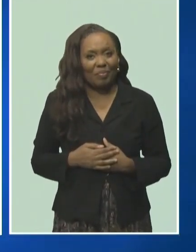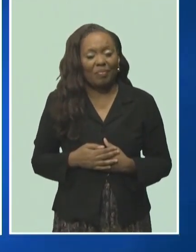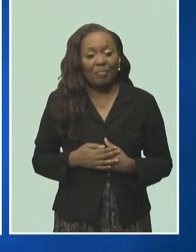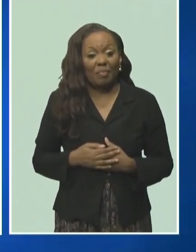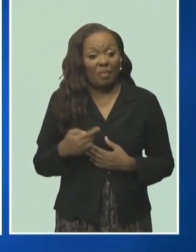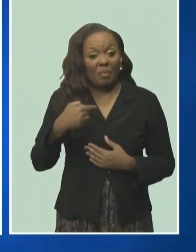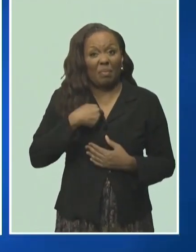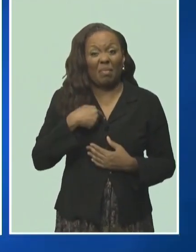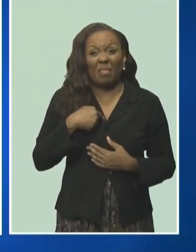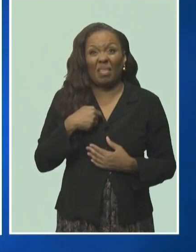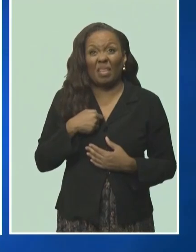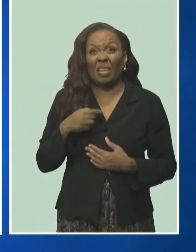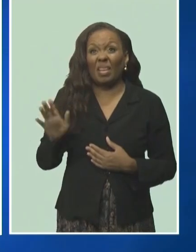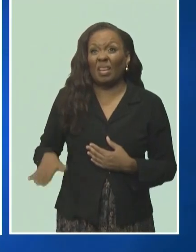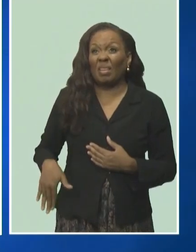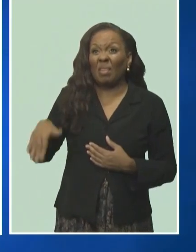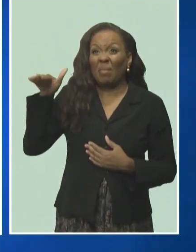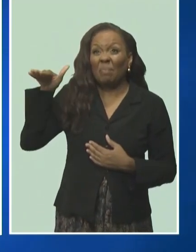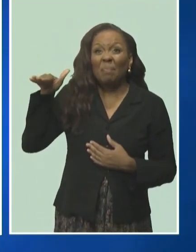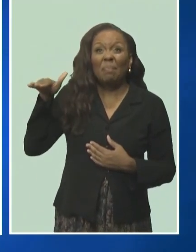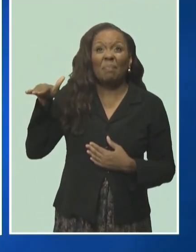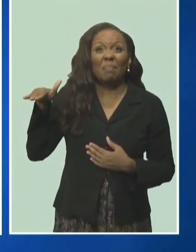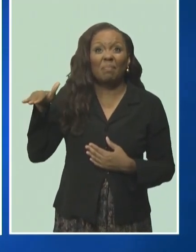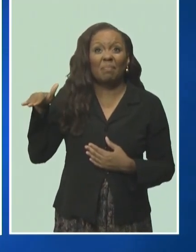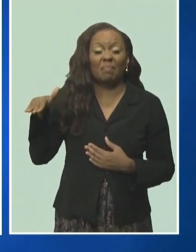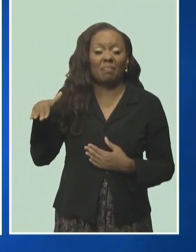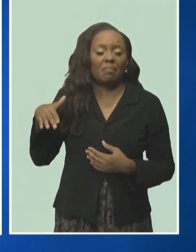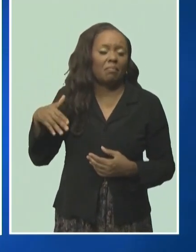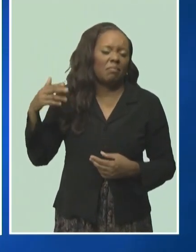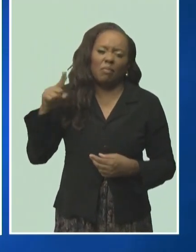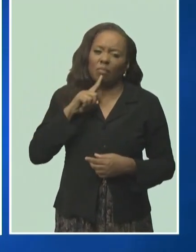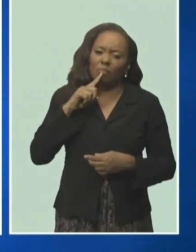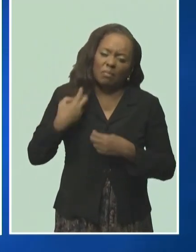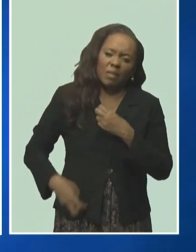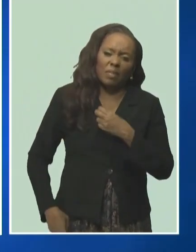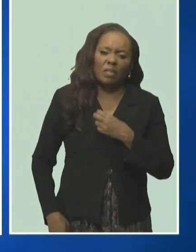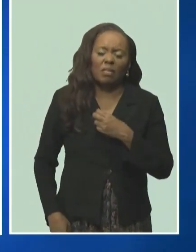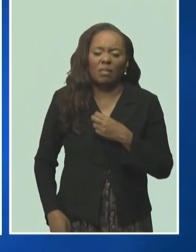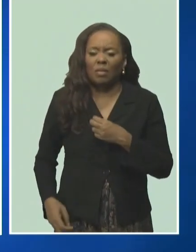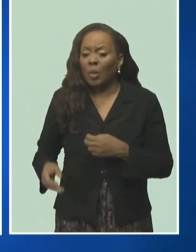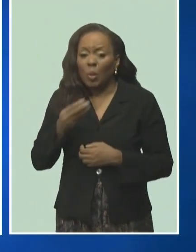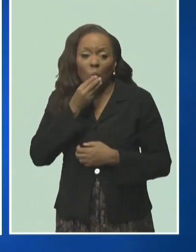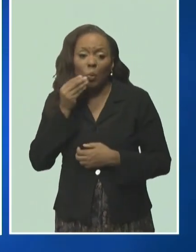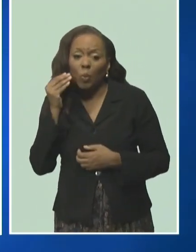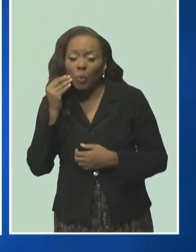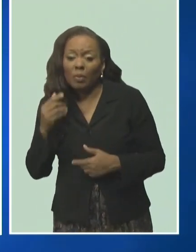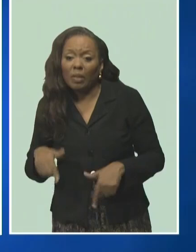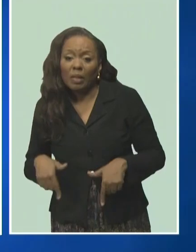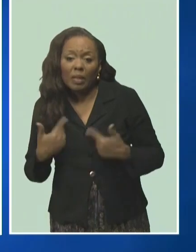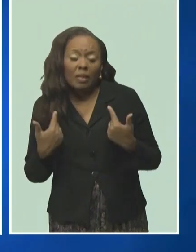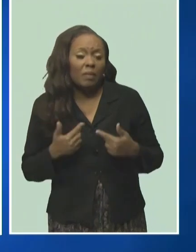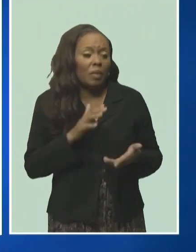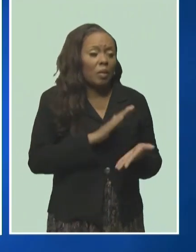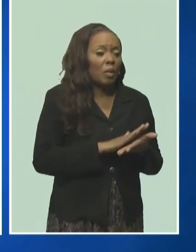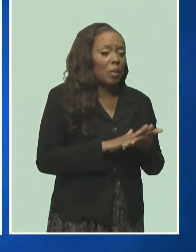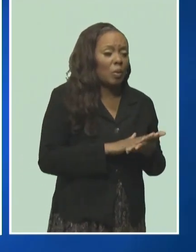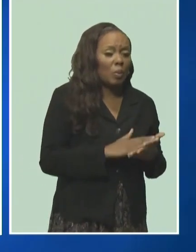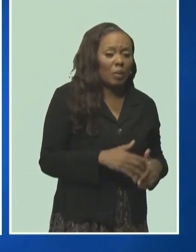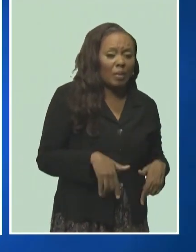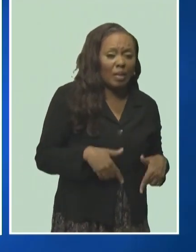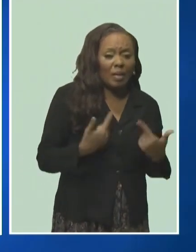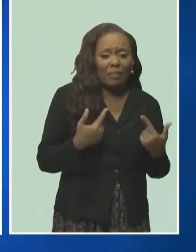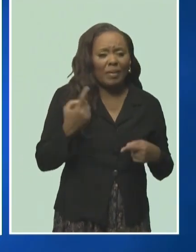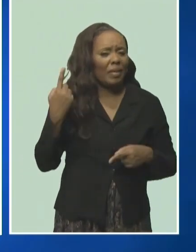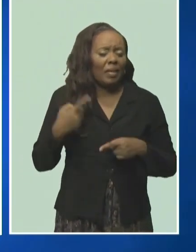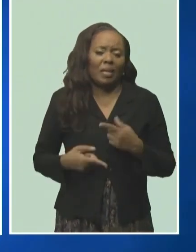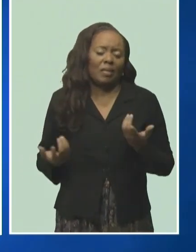up, where I come from, it just be difficult to balance the life at home and the life at school. So when